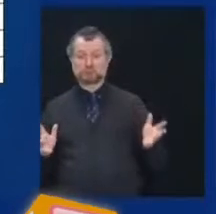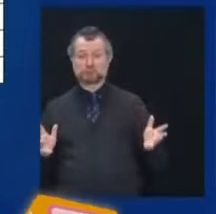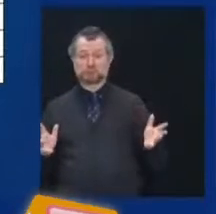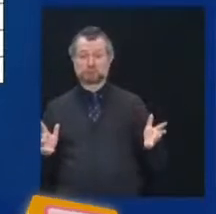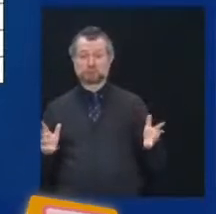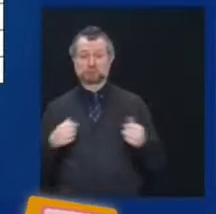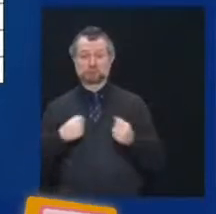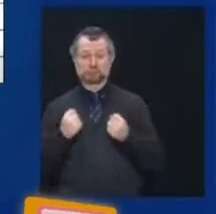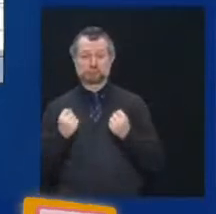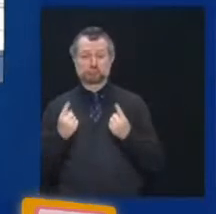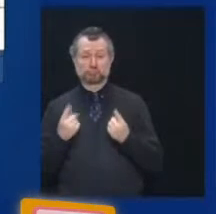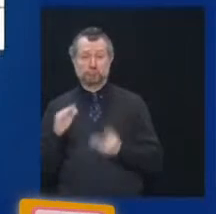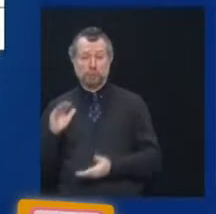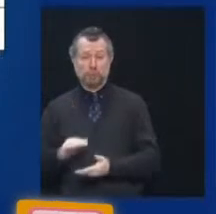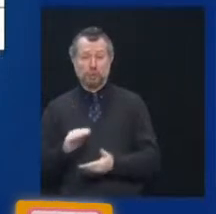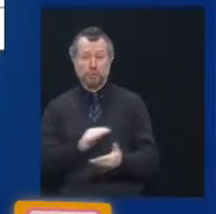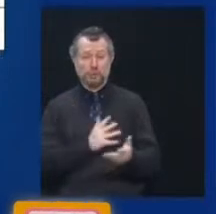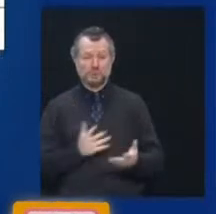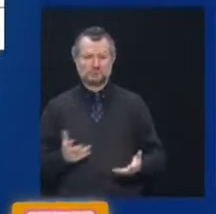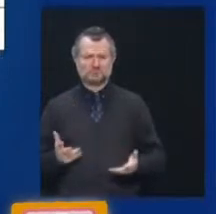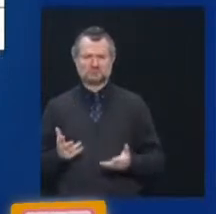That